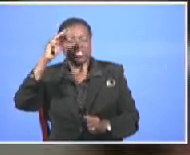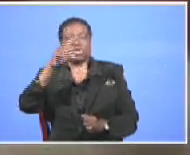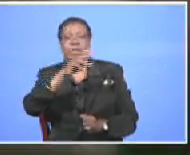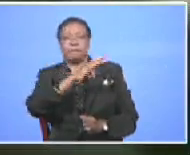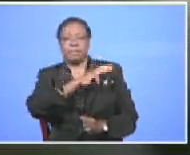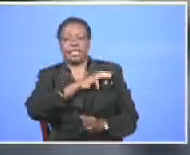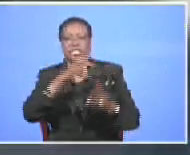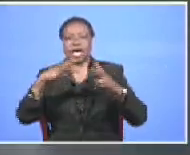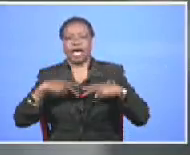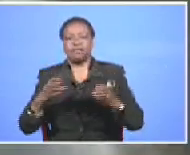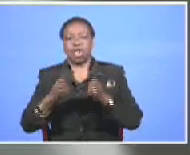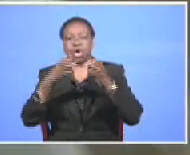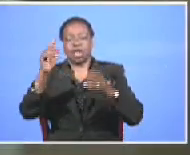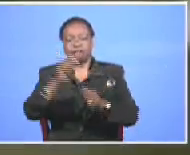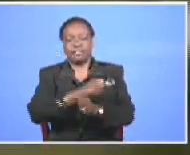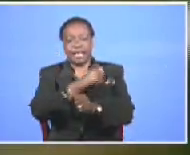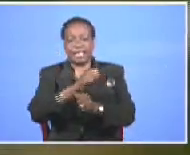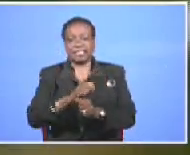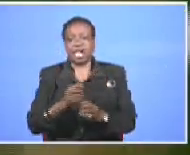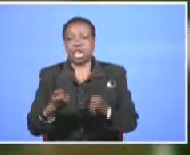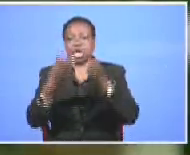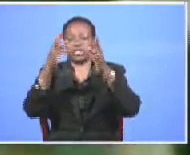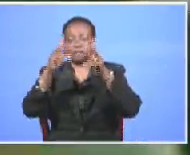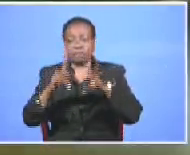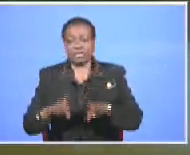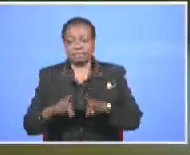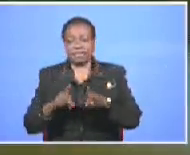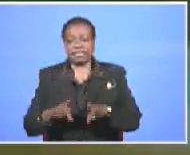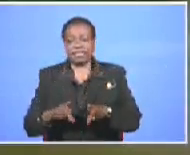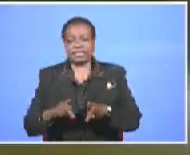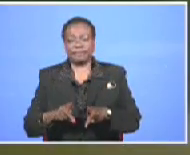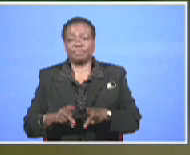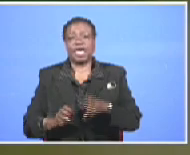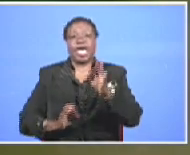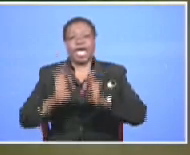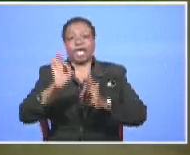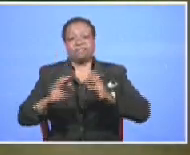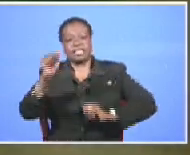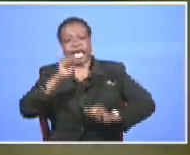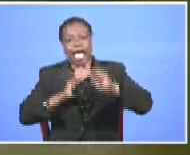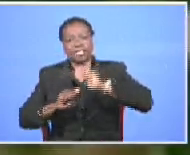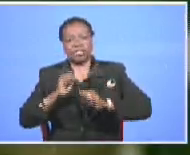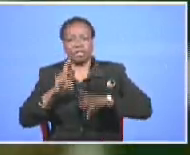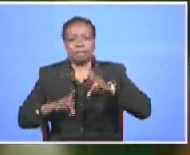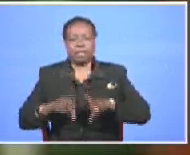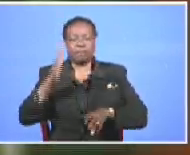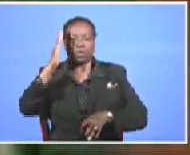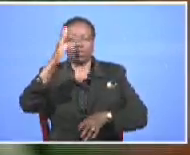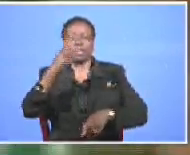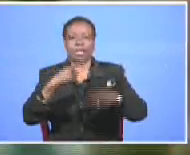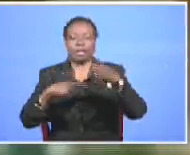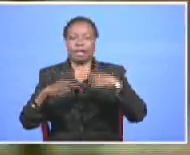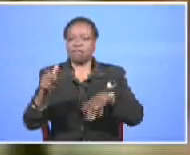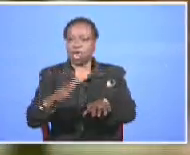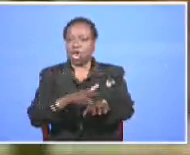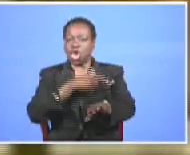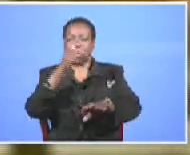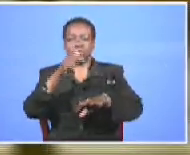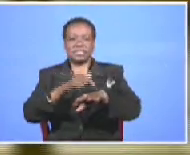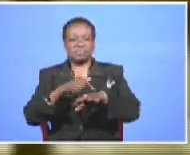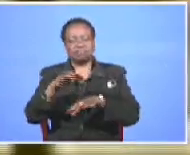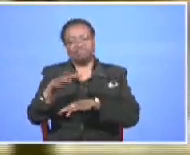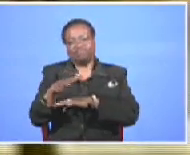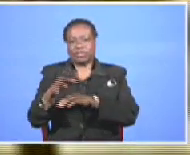talent, but I think there's a lot of possibilities. And the way people are, if there's action, the people are going to come. I mean, for a long time, it's been stagnant